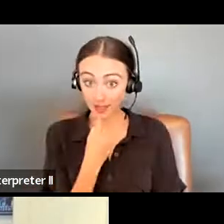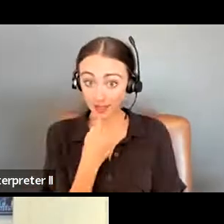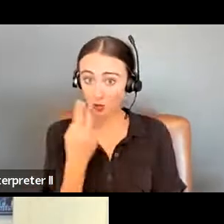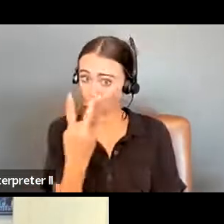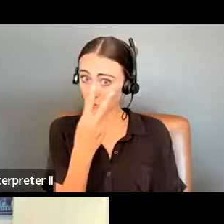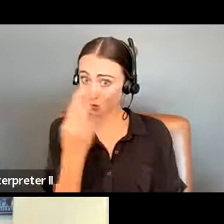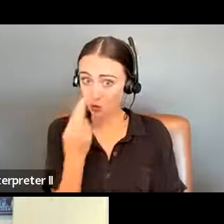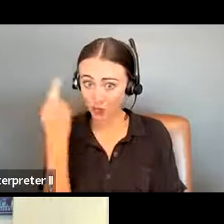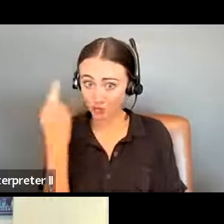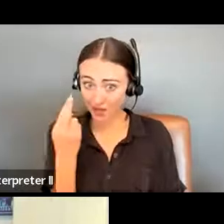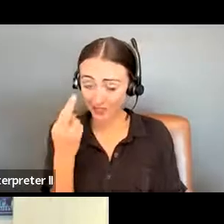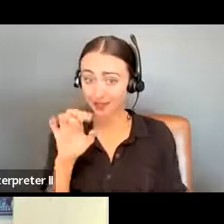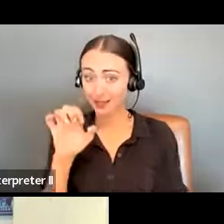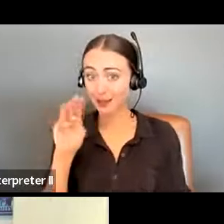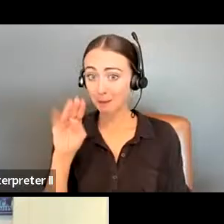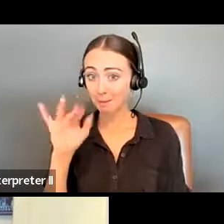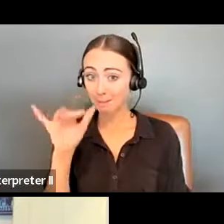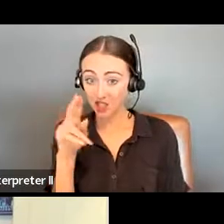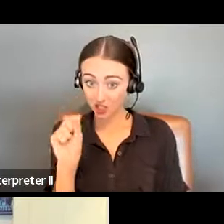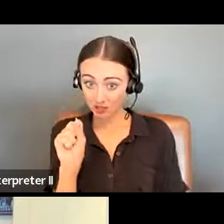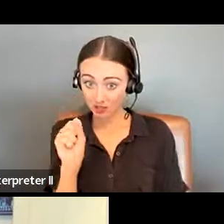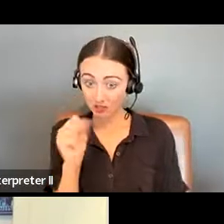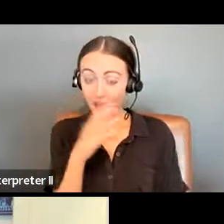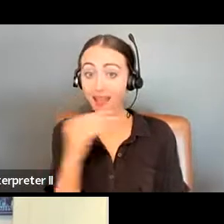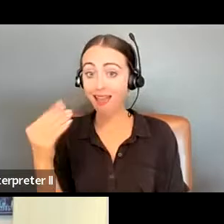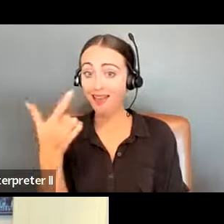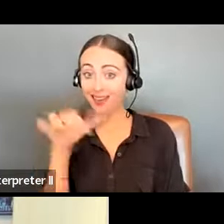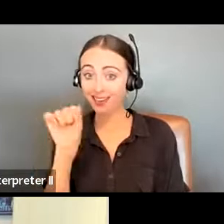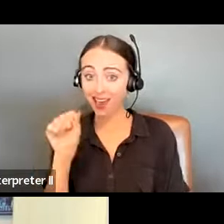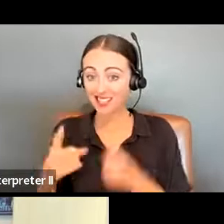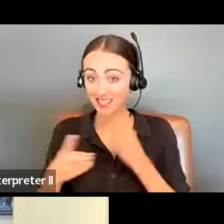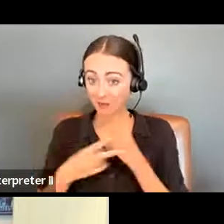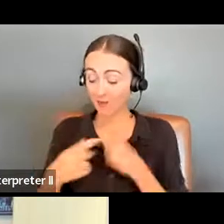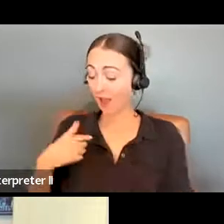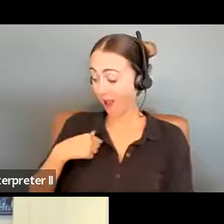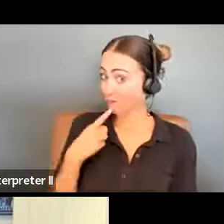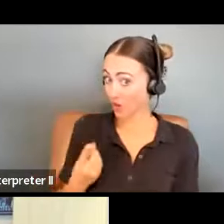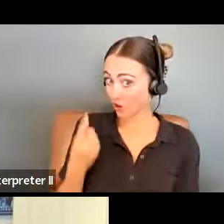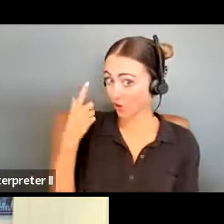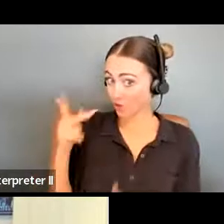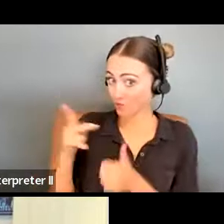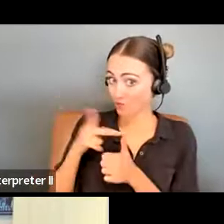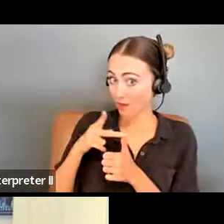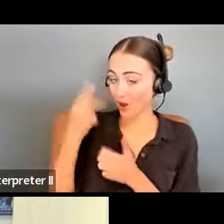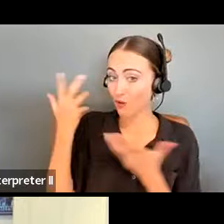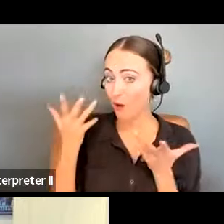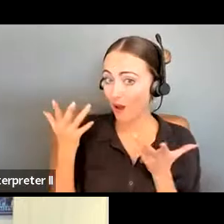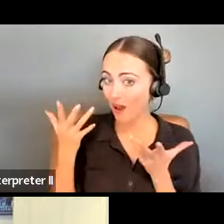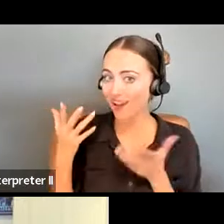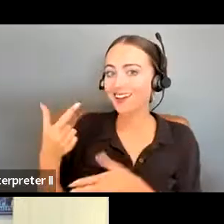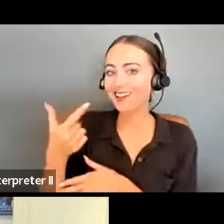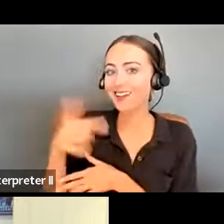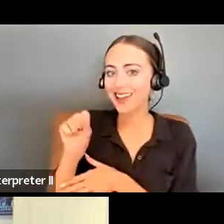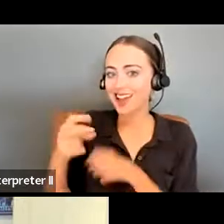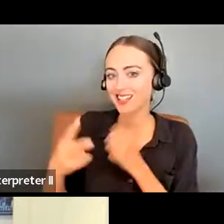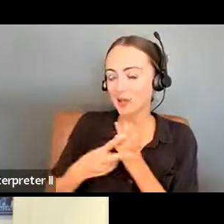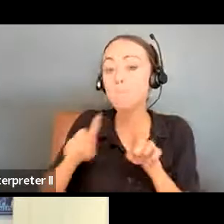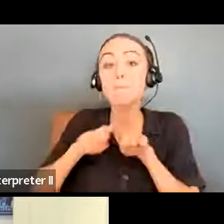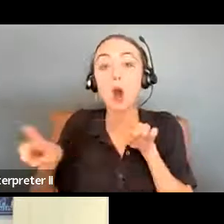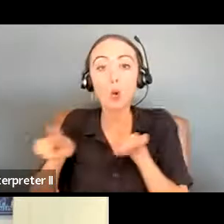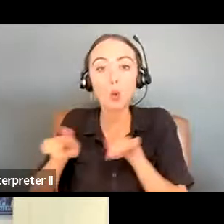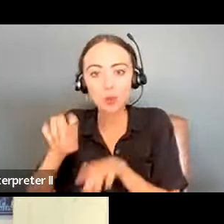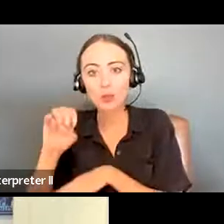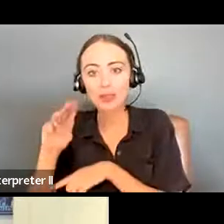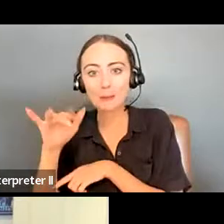2 reasons, emissions and a gas saving. I'm telling you it was done primarily for gas saving, although emissions issues